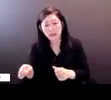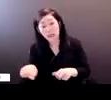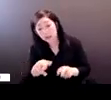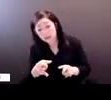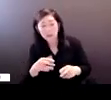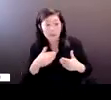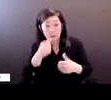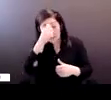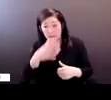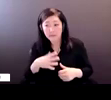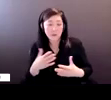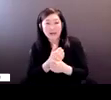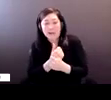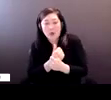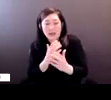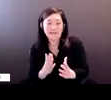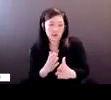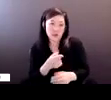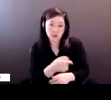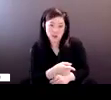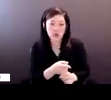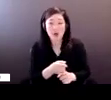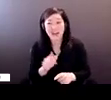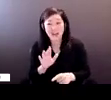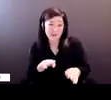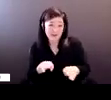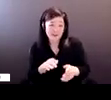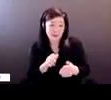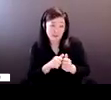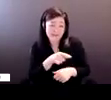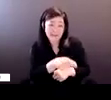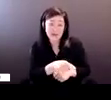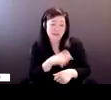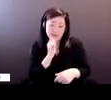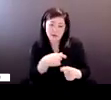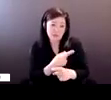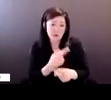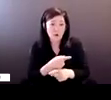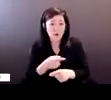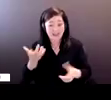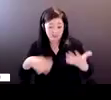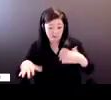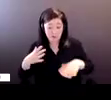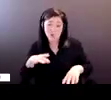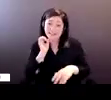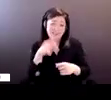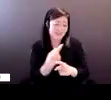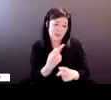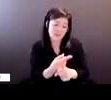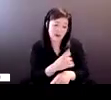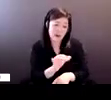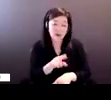her behaviour towards him was inappropriate, as was her dress. But he encouraged that.